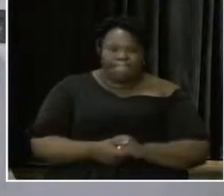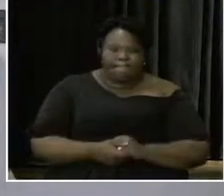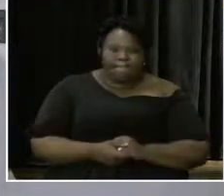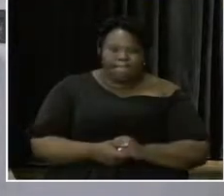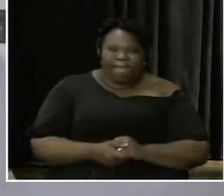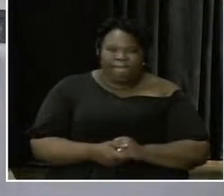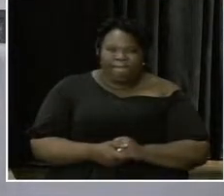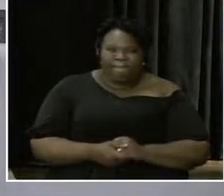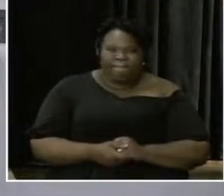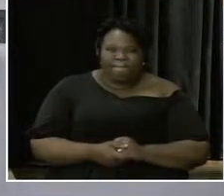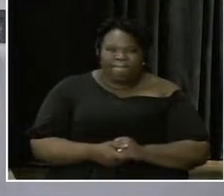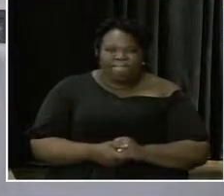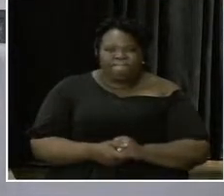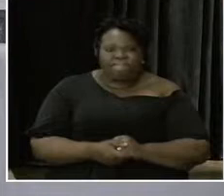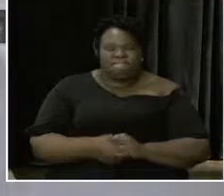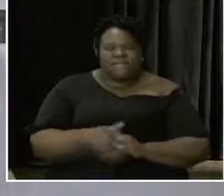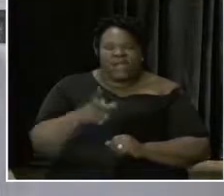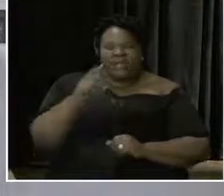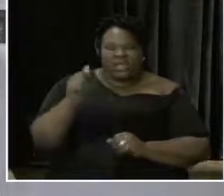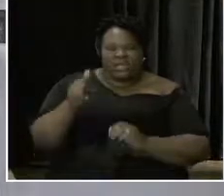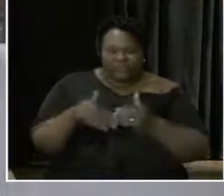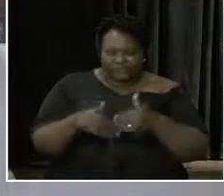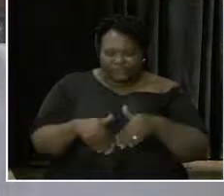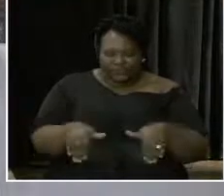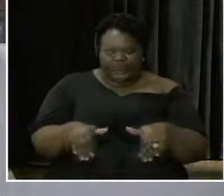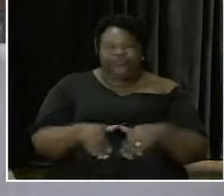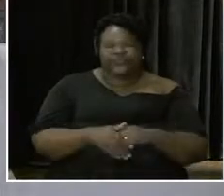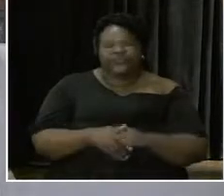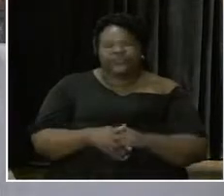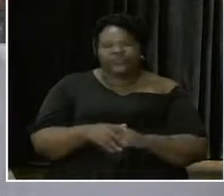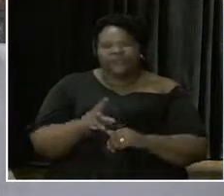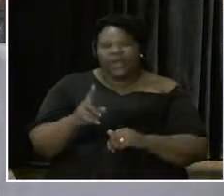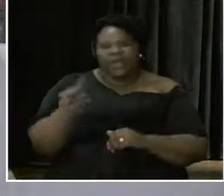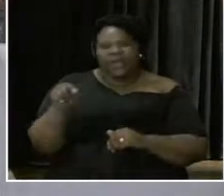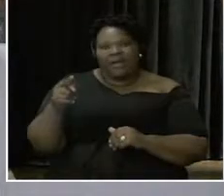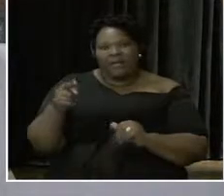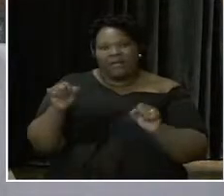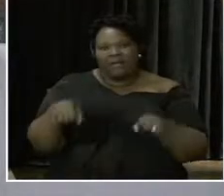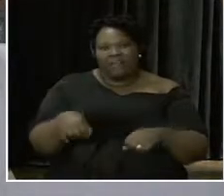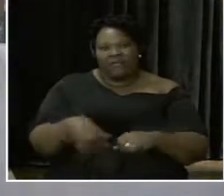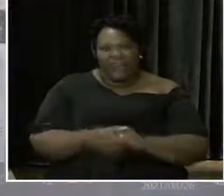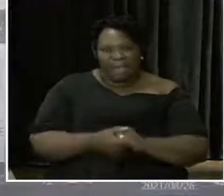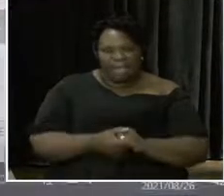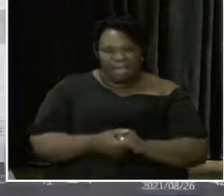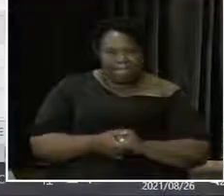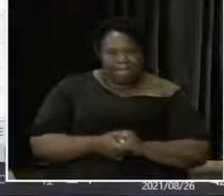Speaker, the DA are abstaining on this. The DA abstains.